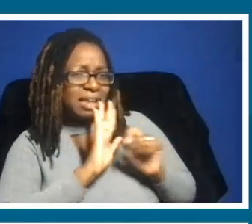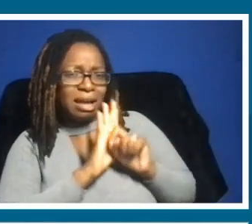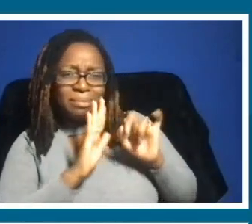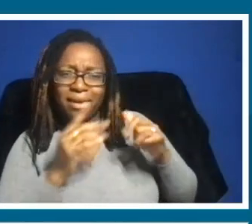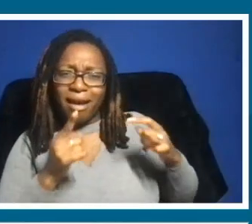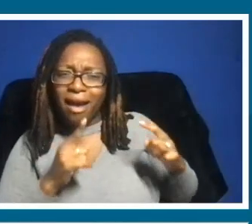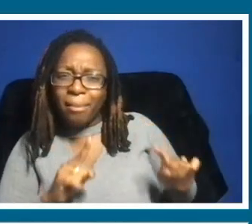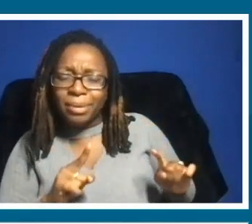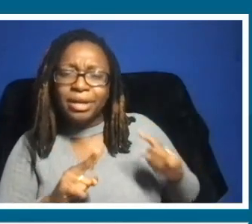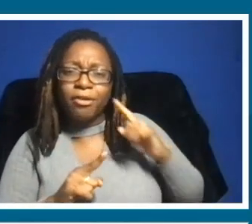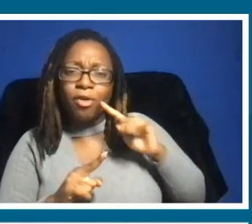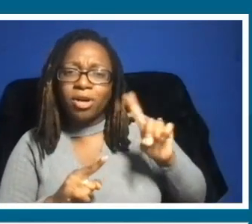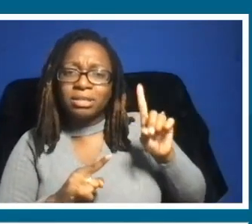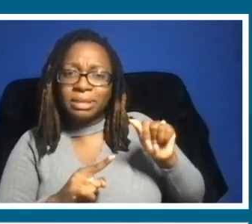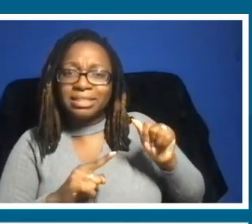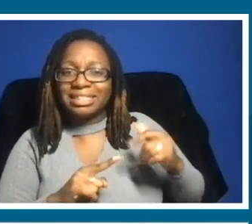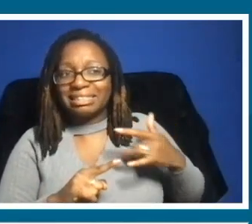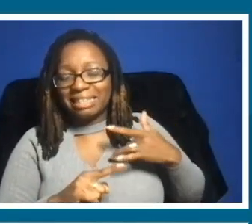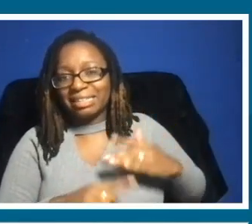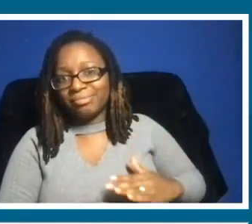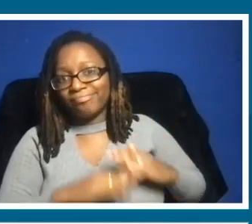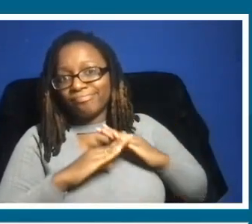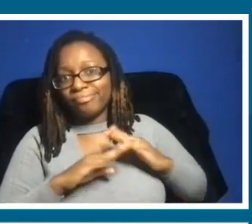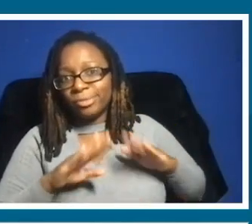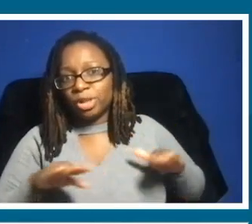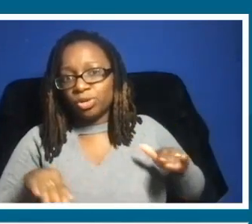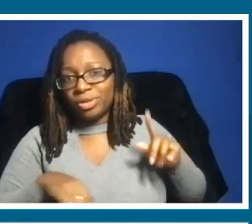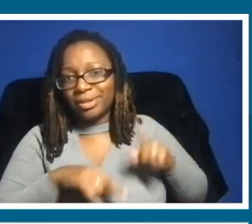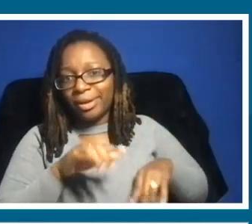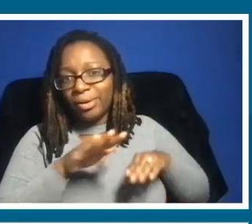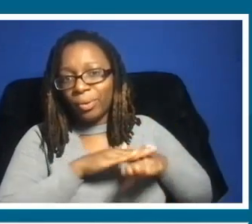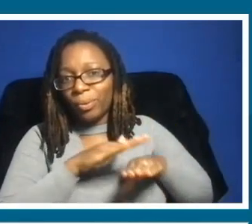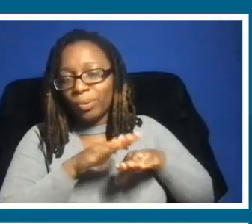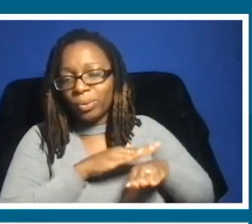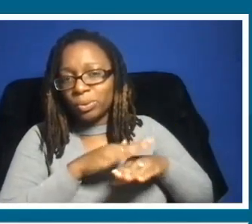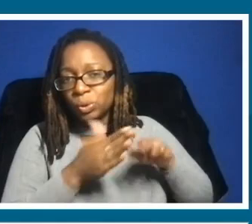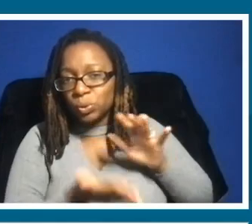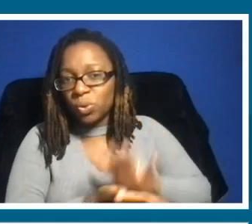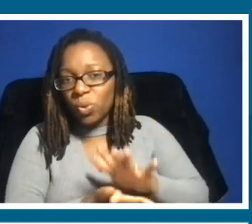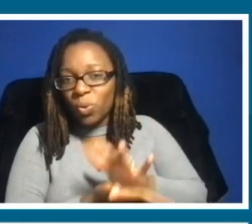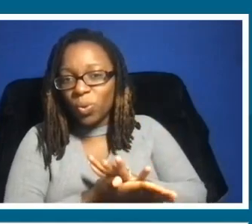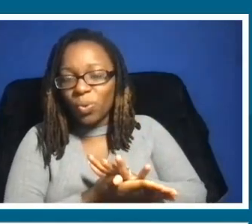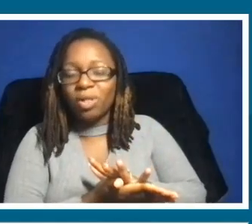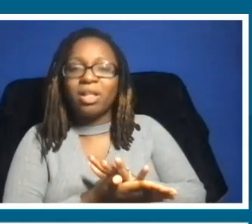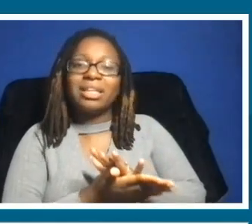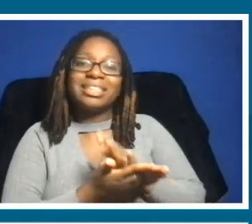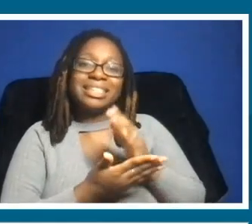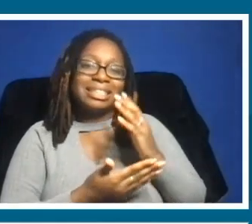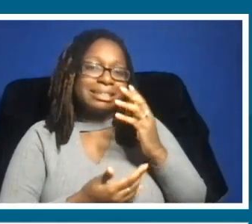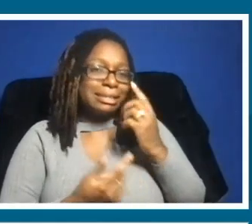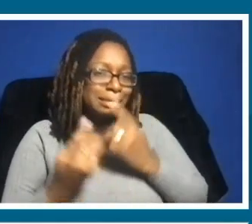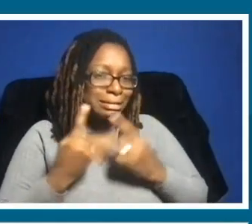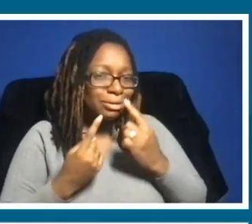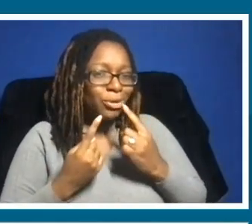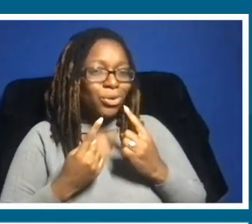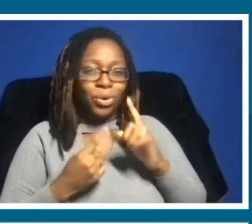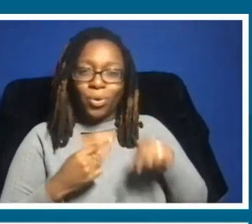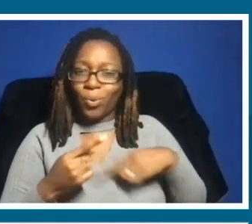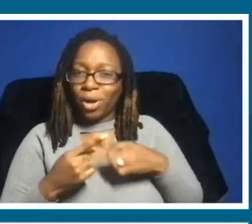disabilities prevented children from being in school and think about what it means to be excluded.